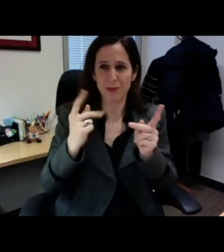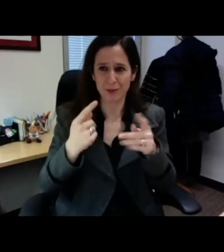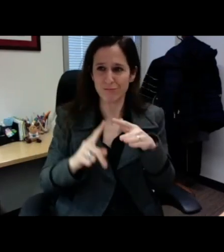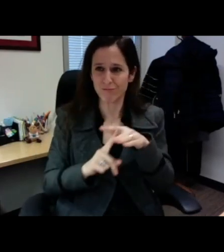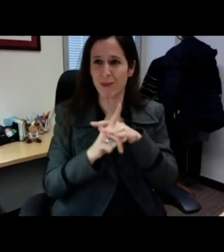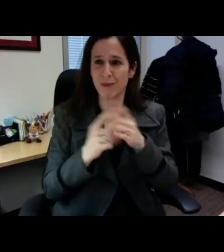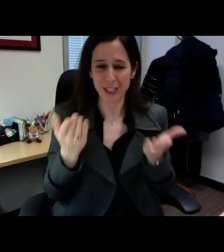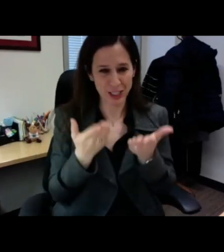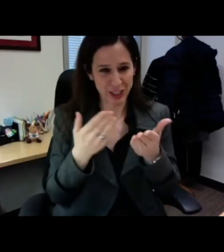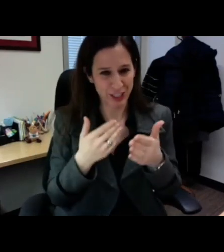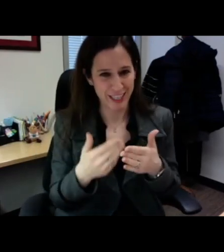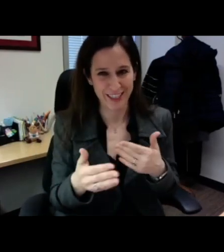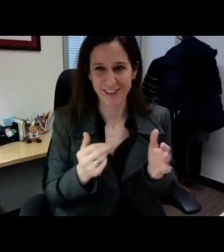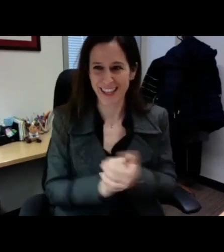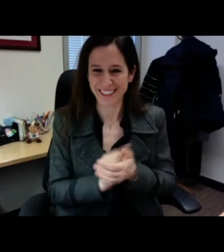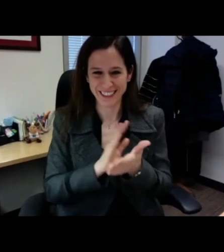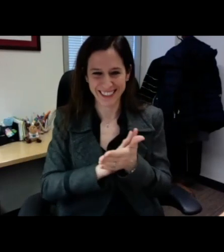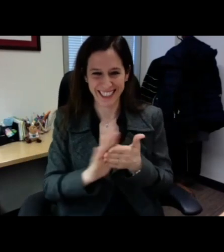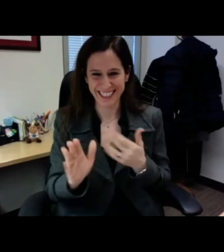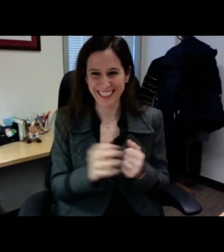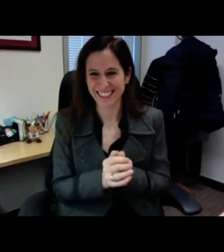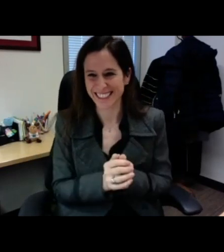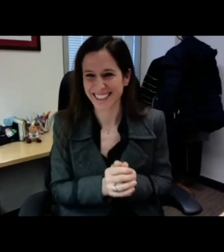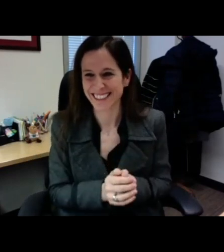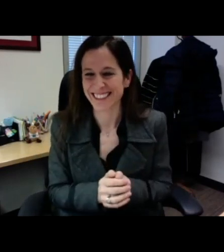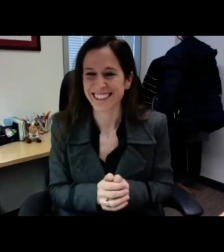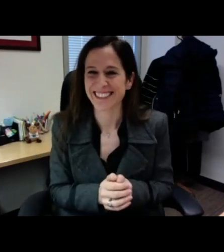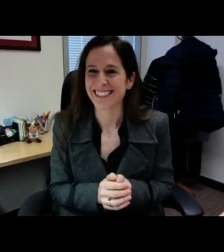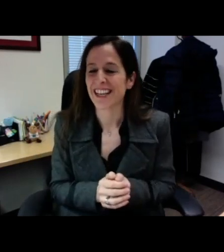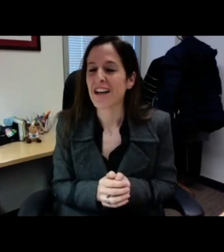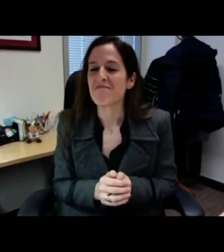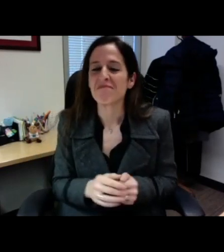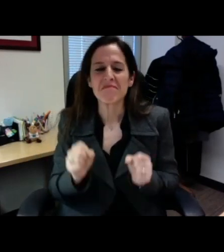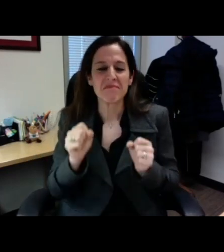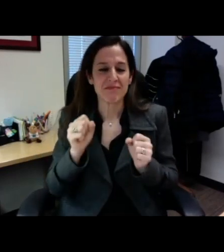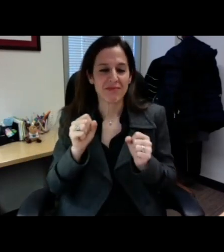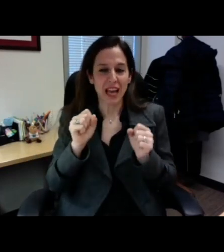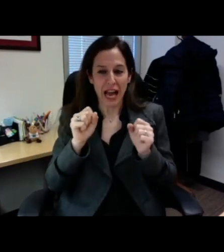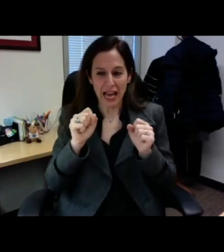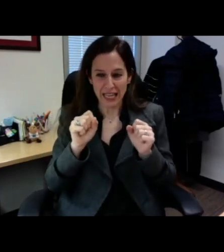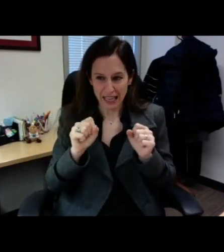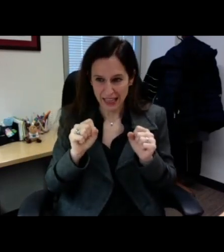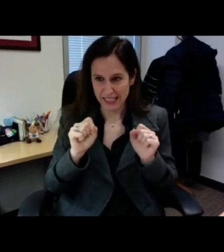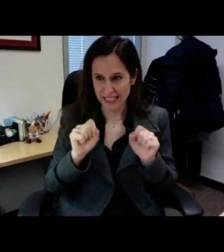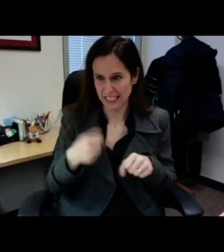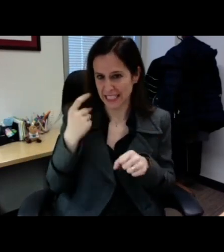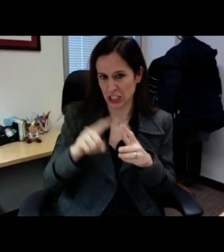I know it's a good day outside, so I'm glad to see everybody showing up. Very nice.